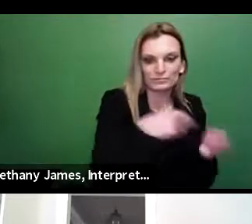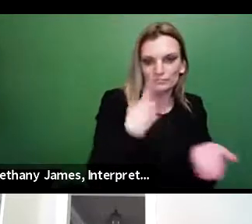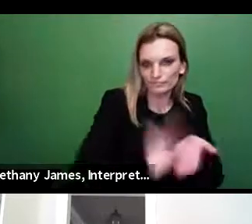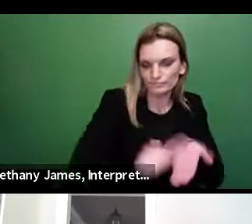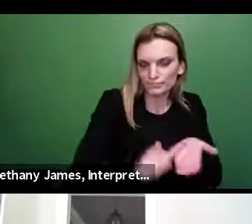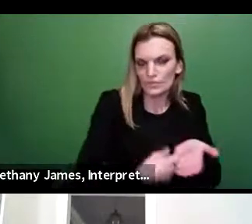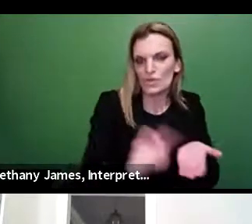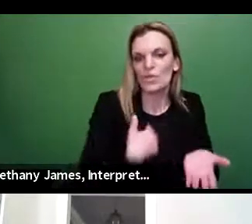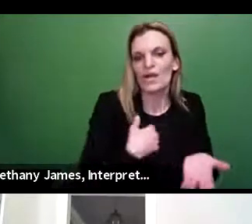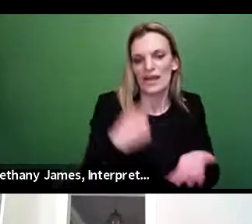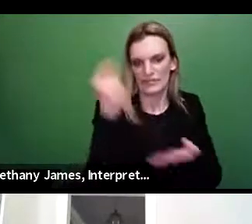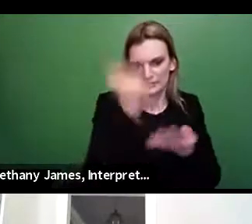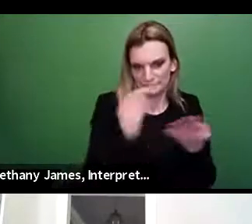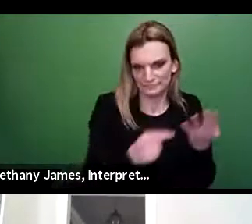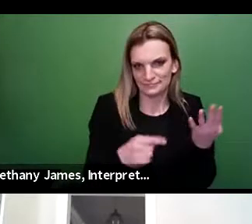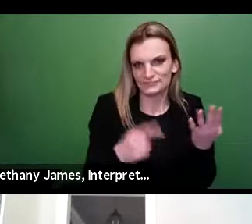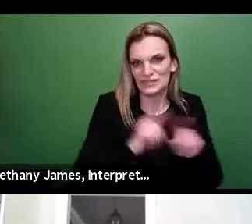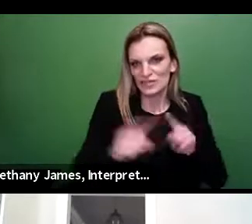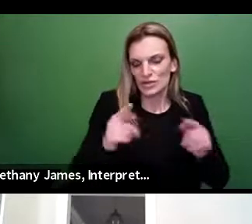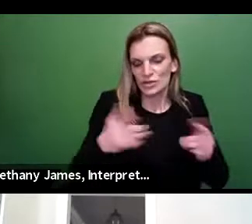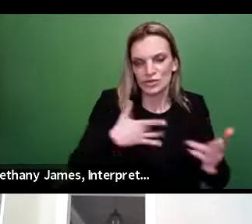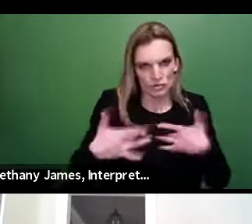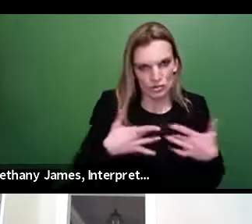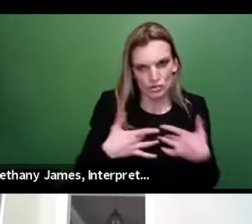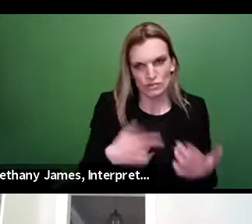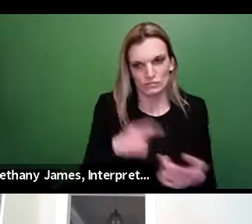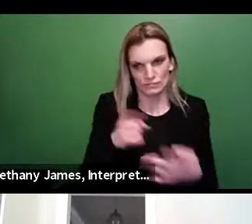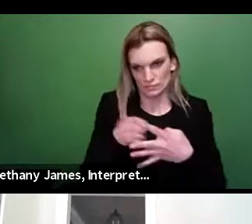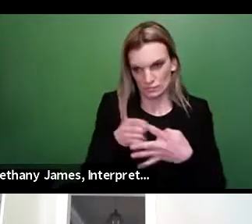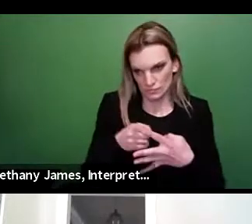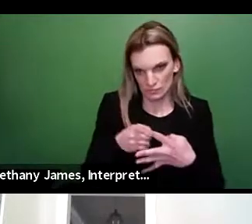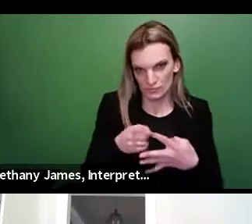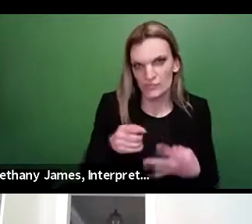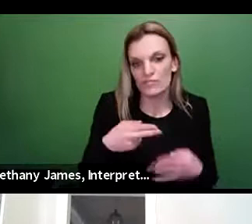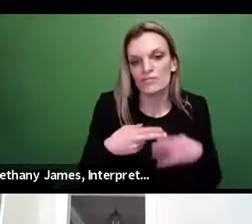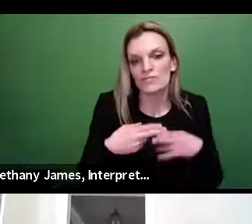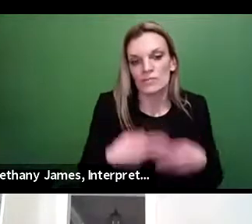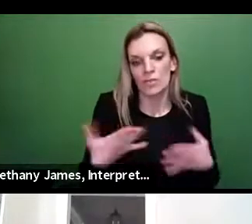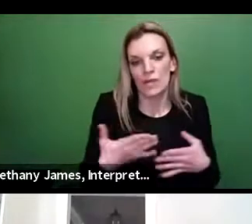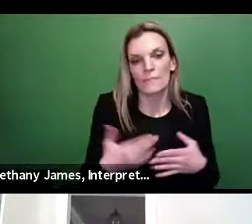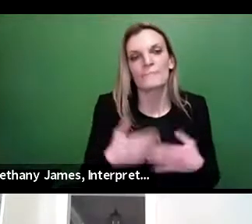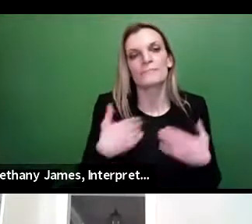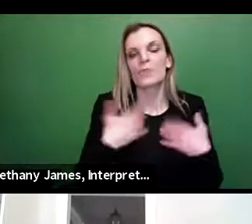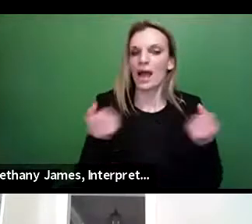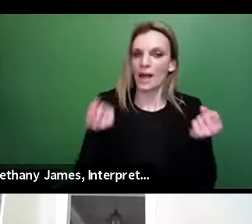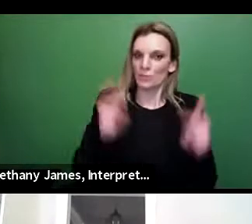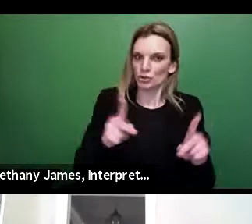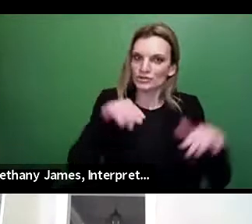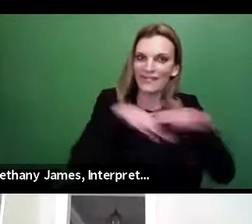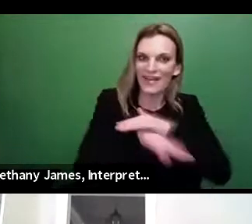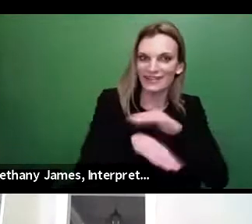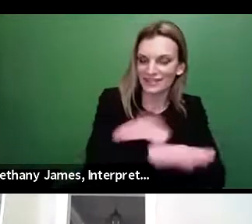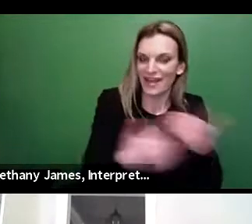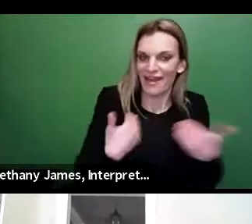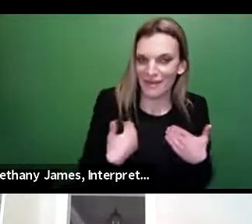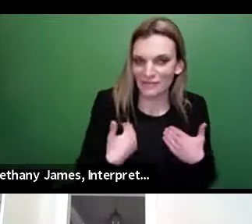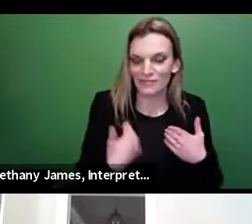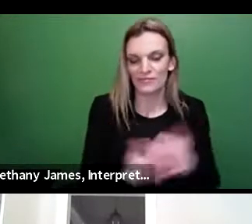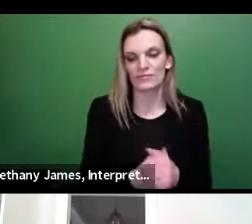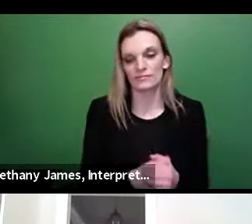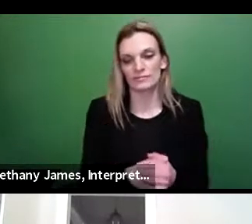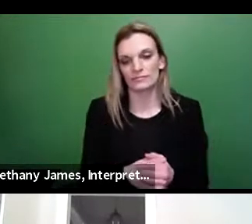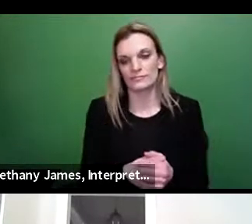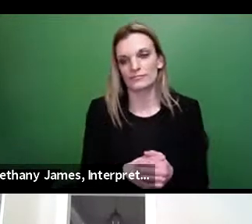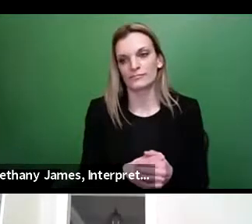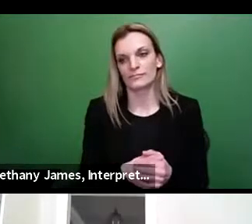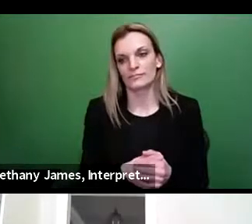that the women of Michigan were sharing with us. One is the Unlocking Opportunities Committee, which is focusing on